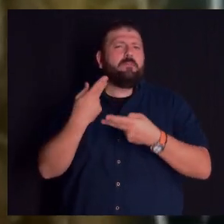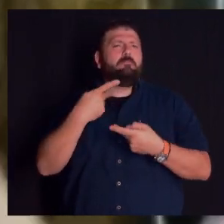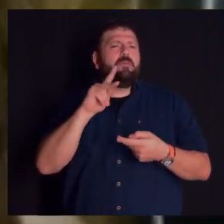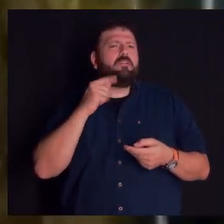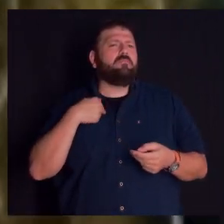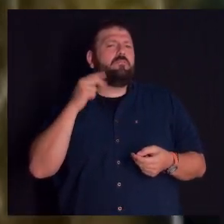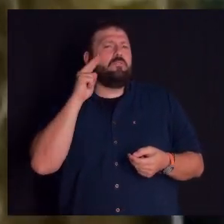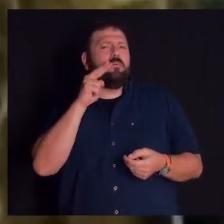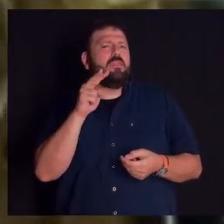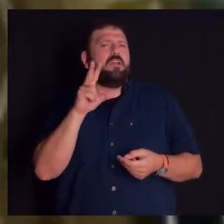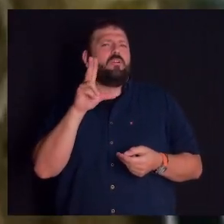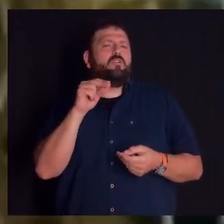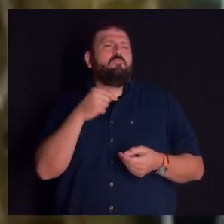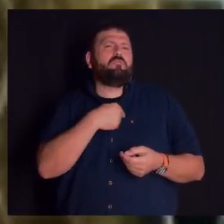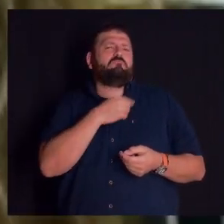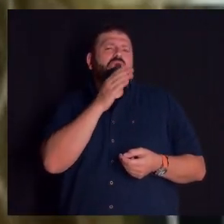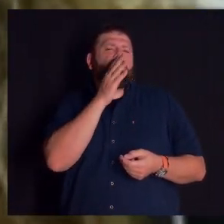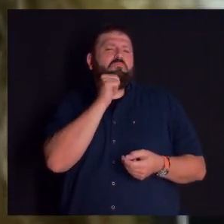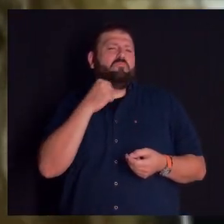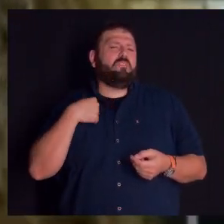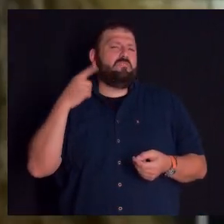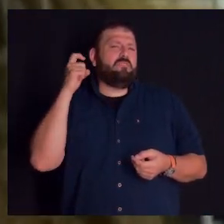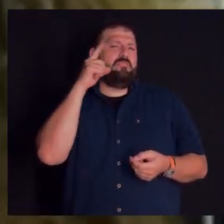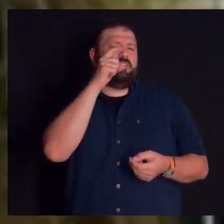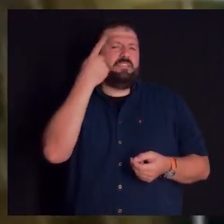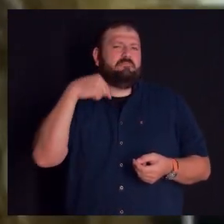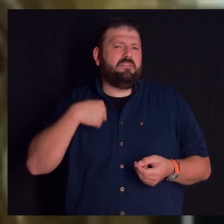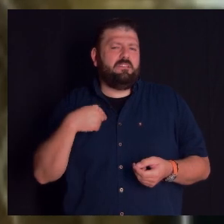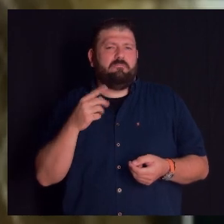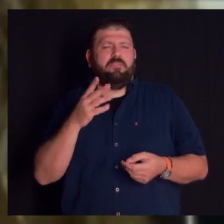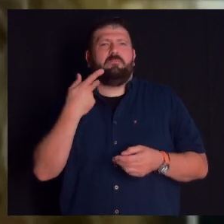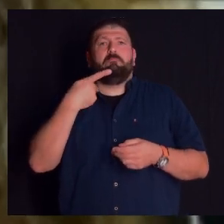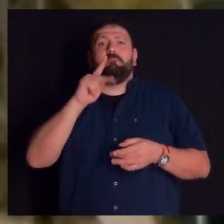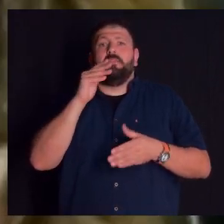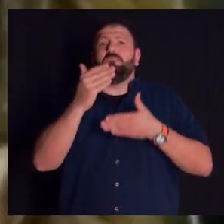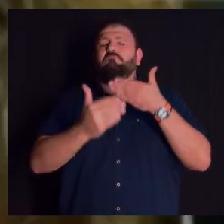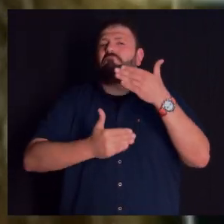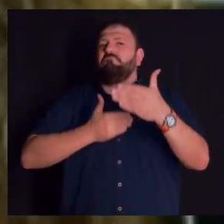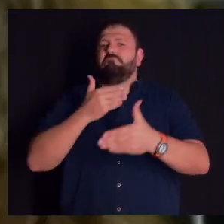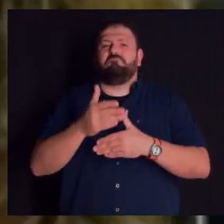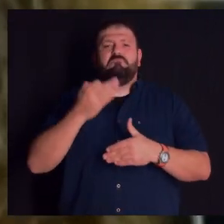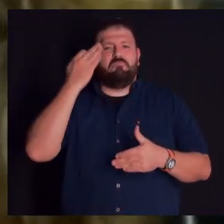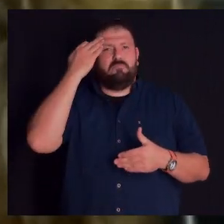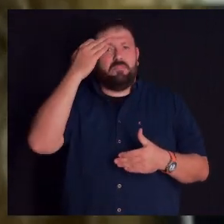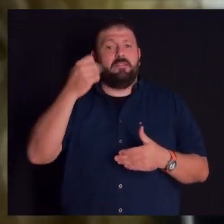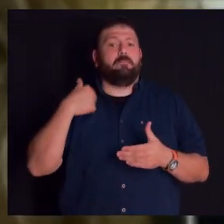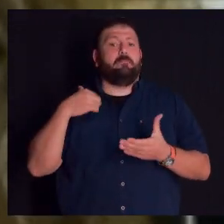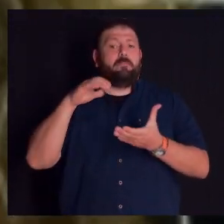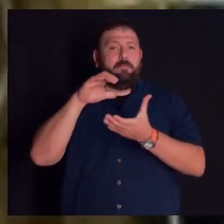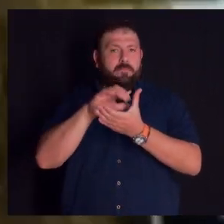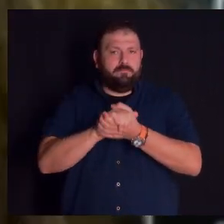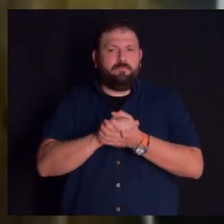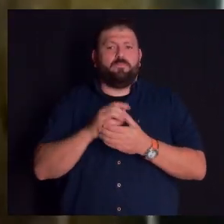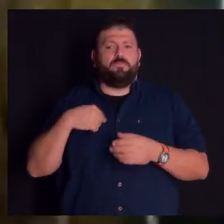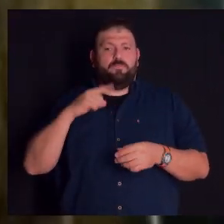that was something that Felix experienced. I believe that I can't do it.